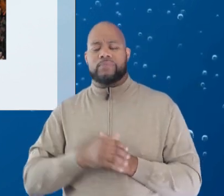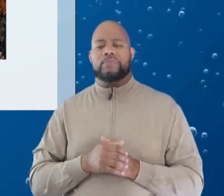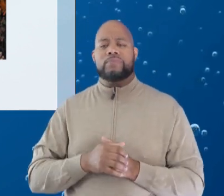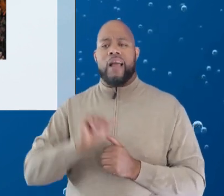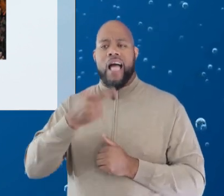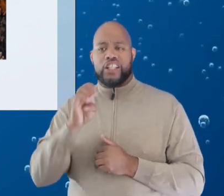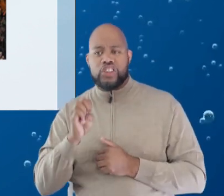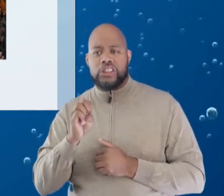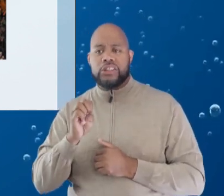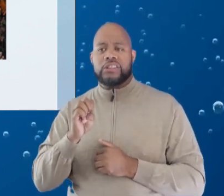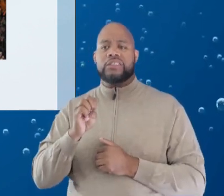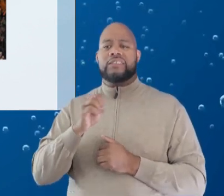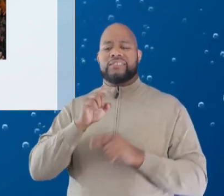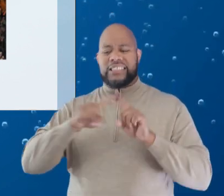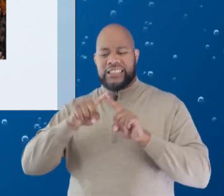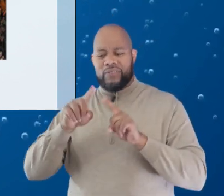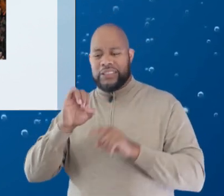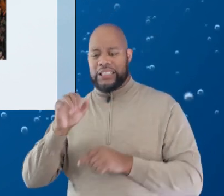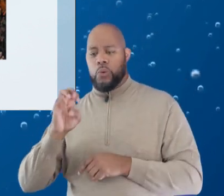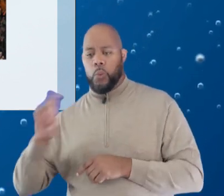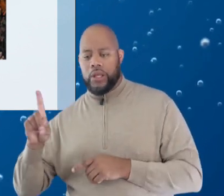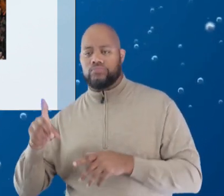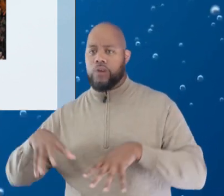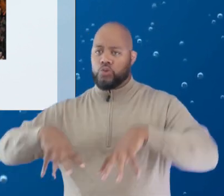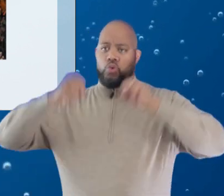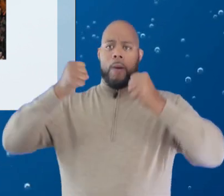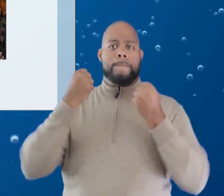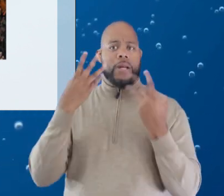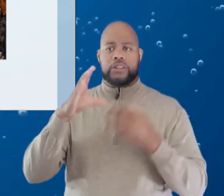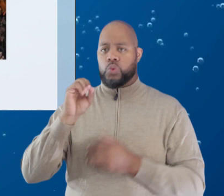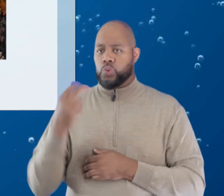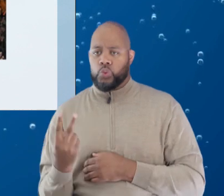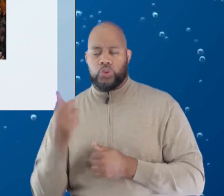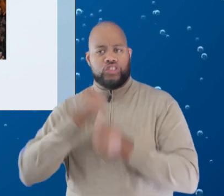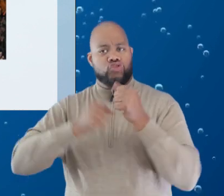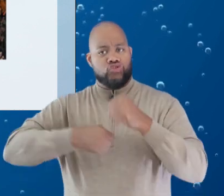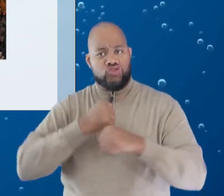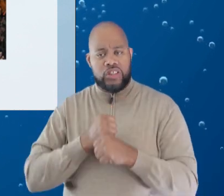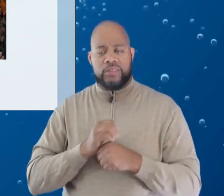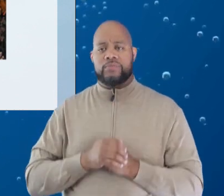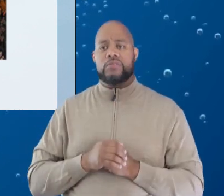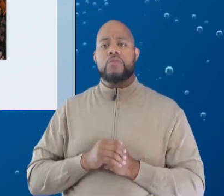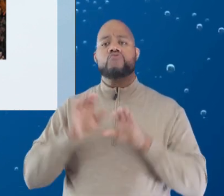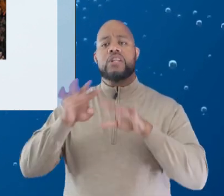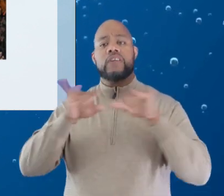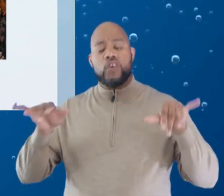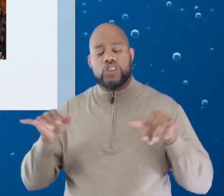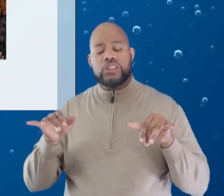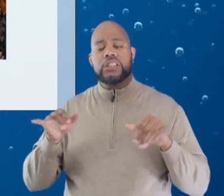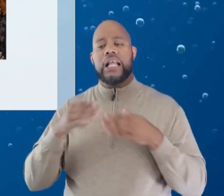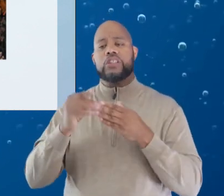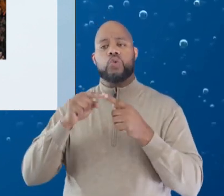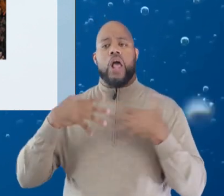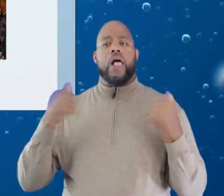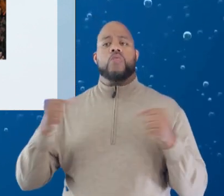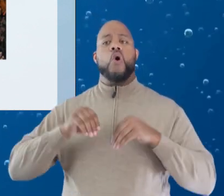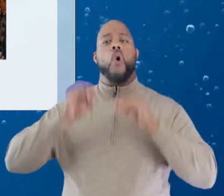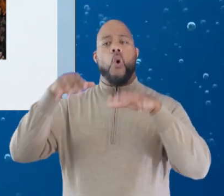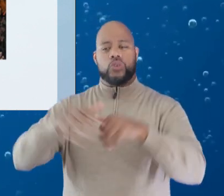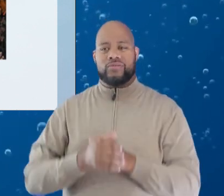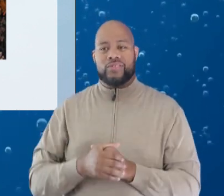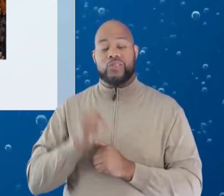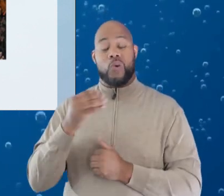emissions. Algae, plankton, and seaweed absorb millions of tons of carbon each year. Having marine biodiversity leads to healthy